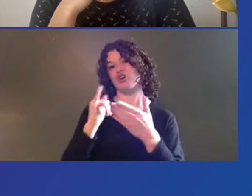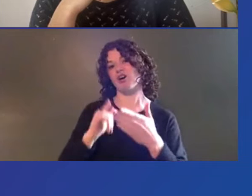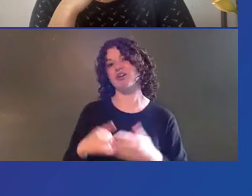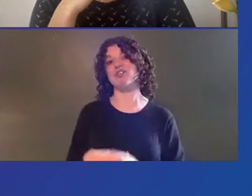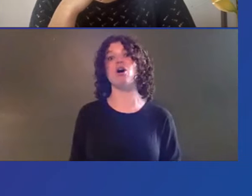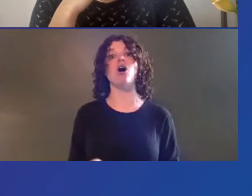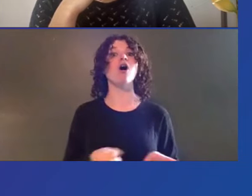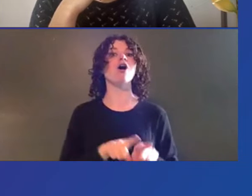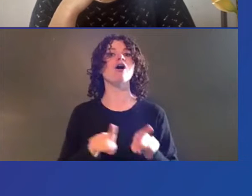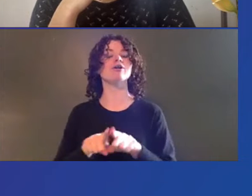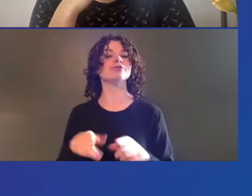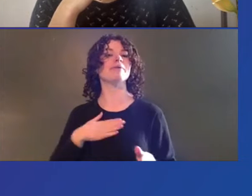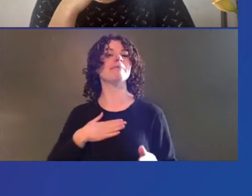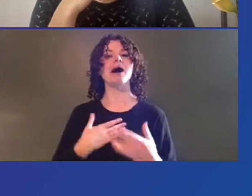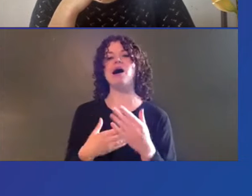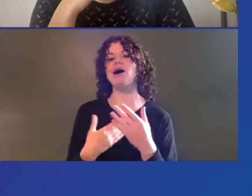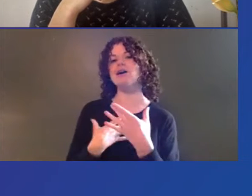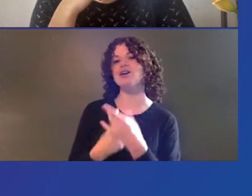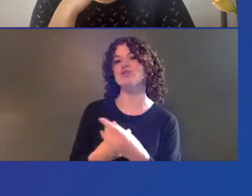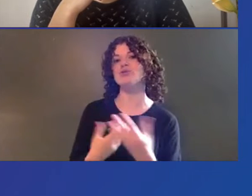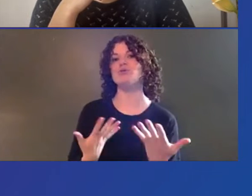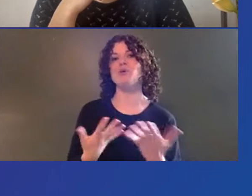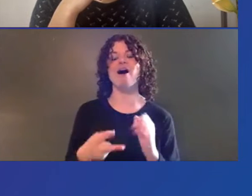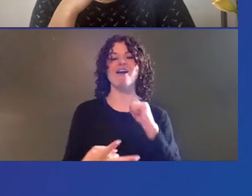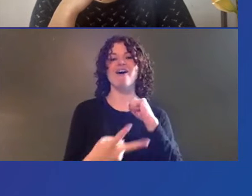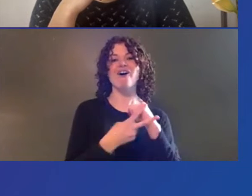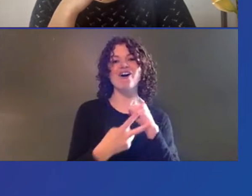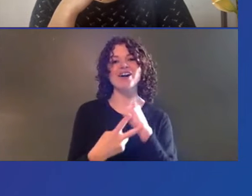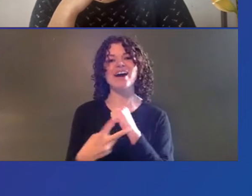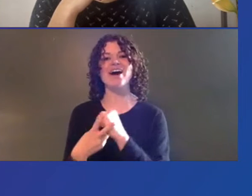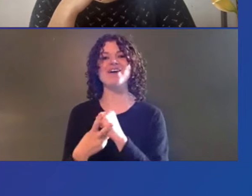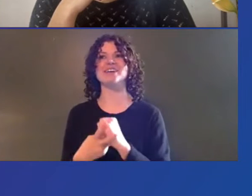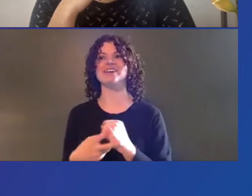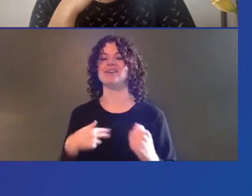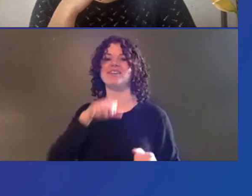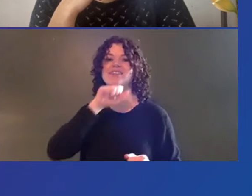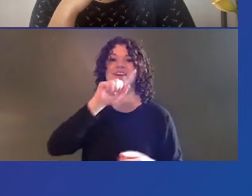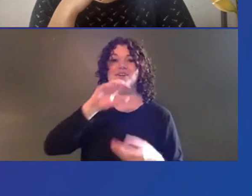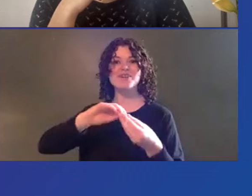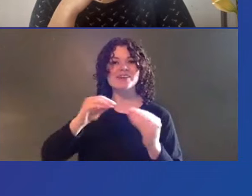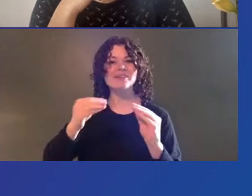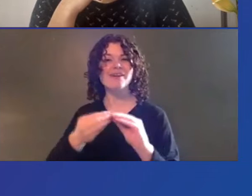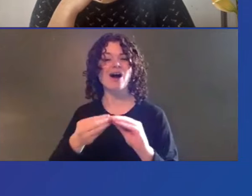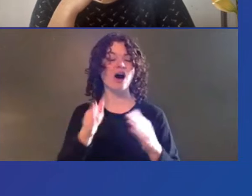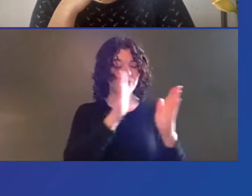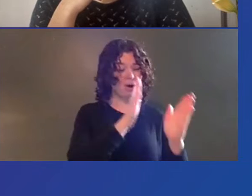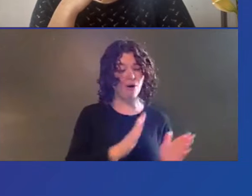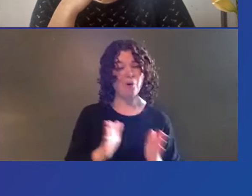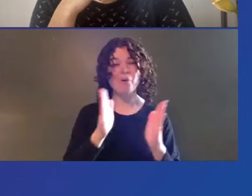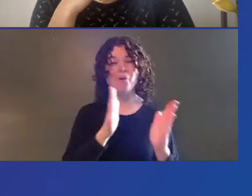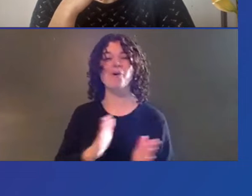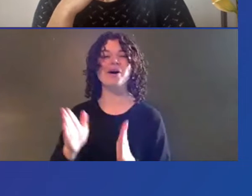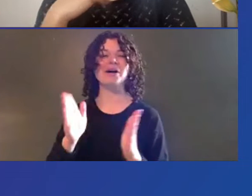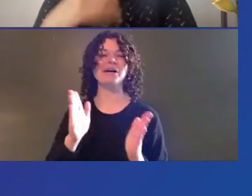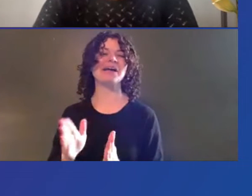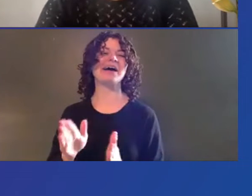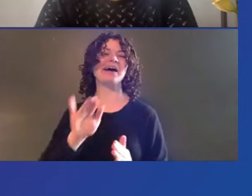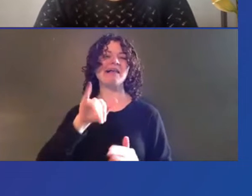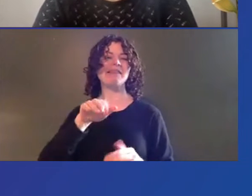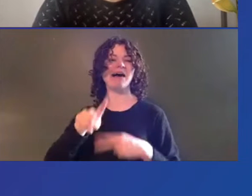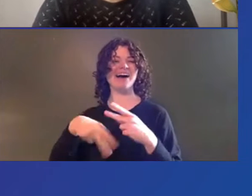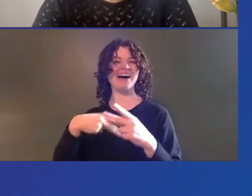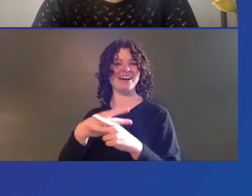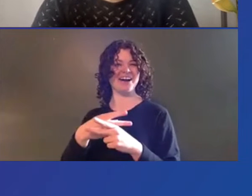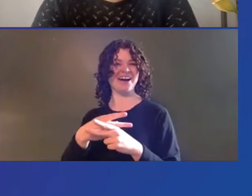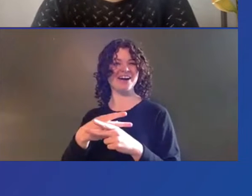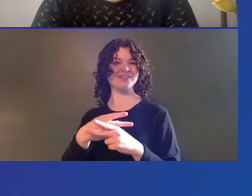and you know, I'm good with numbers and stuff like that. So, in organization skills in general. So